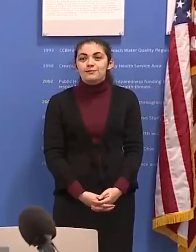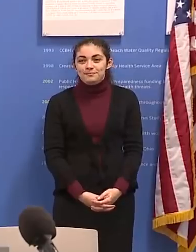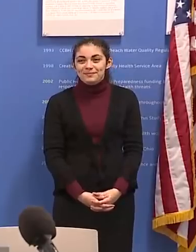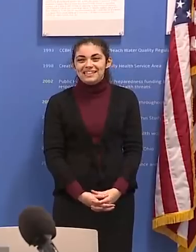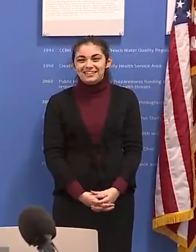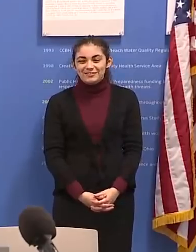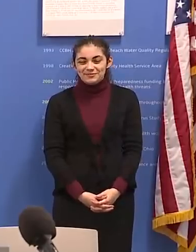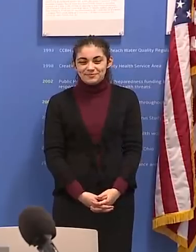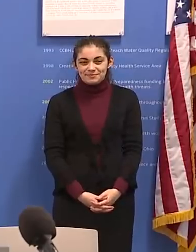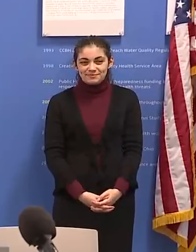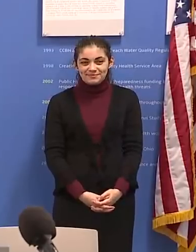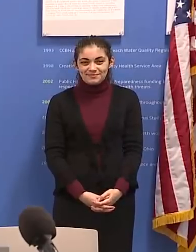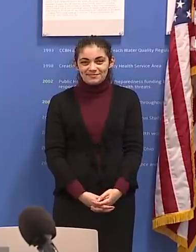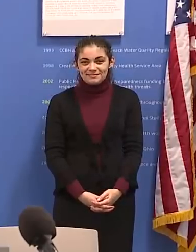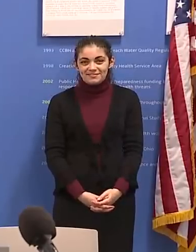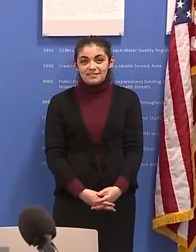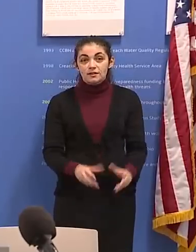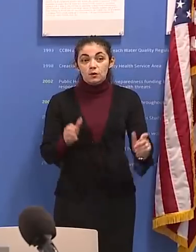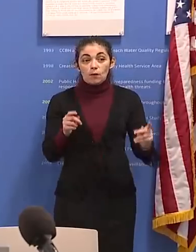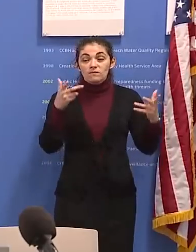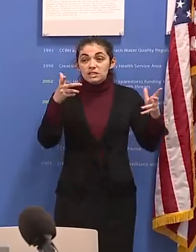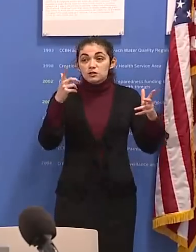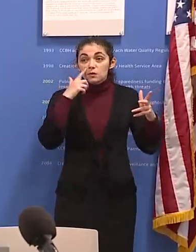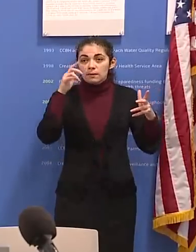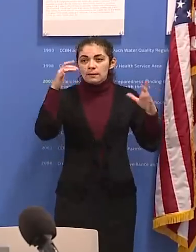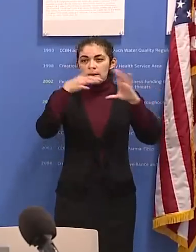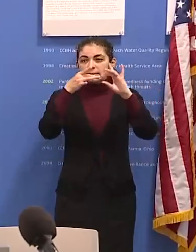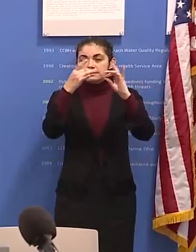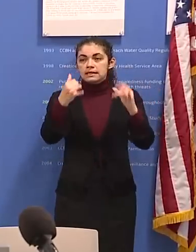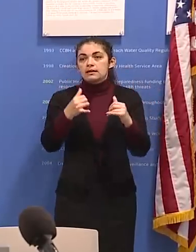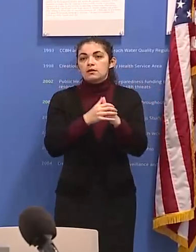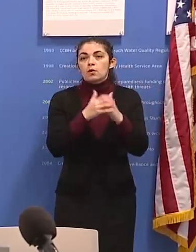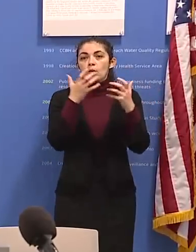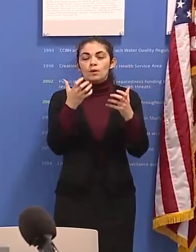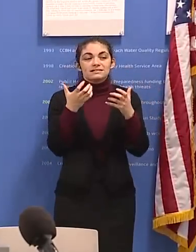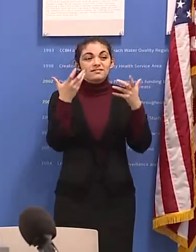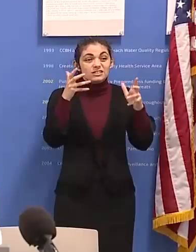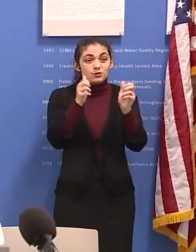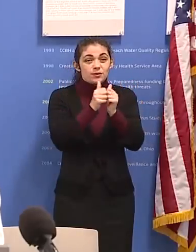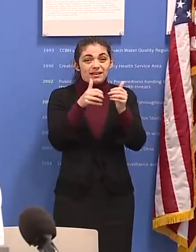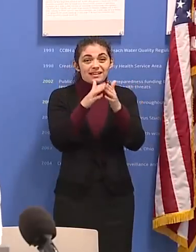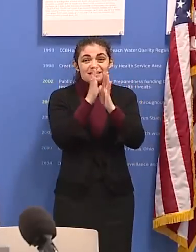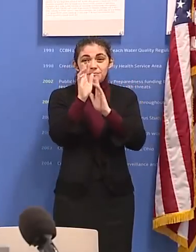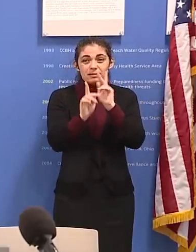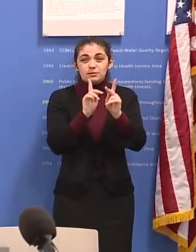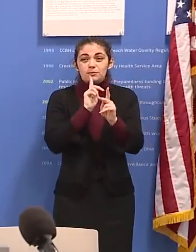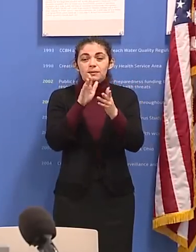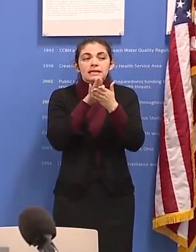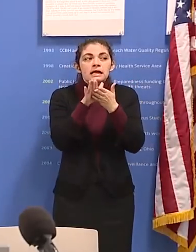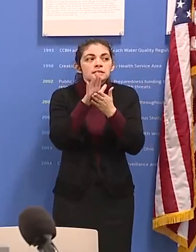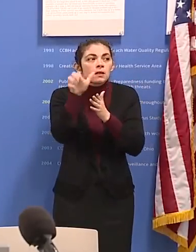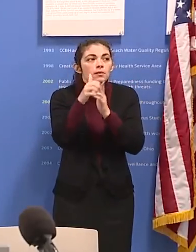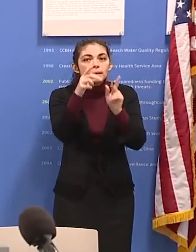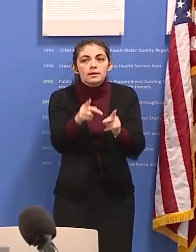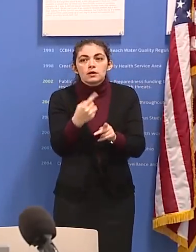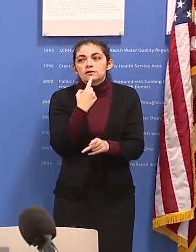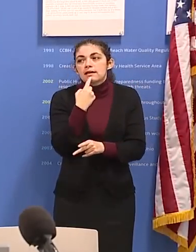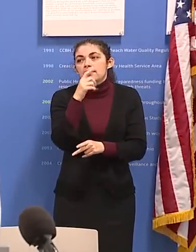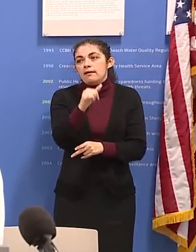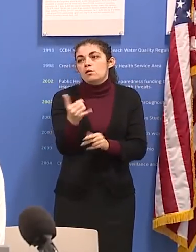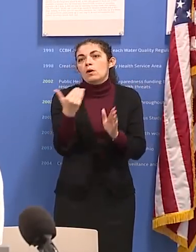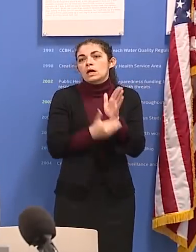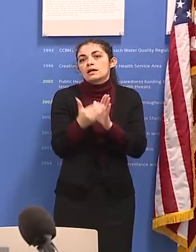Heather, you okay? Okay. All right, so in conclusion, I'd like to again end by asking folks to be kind to one another. You've heard me talk